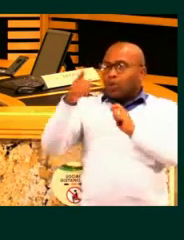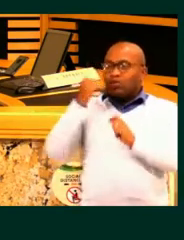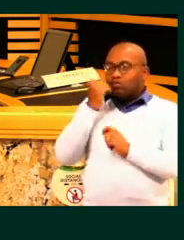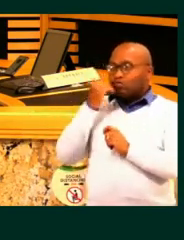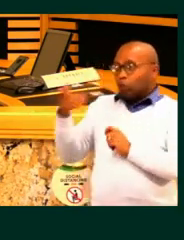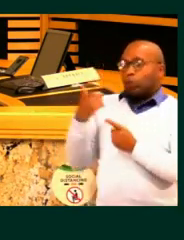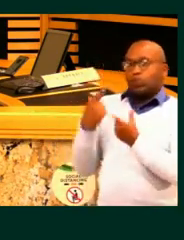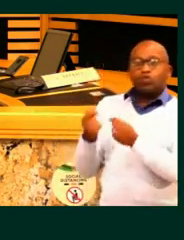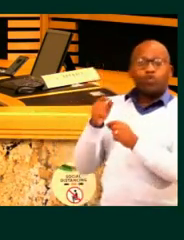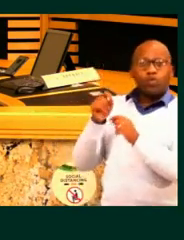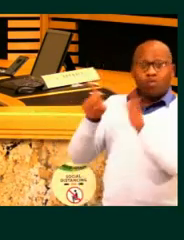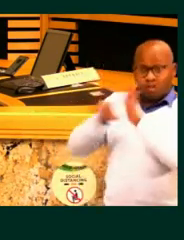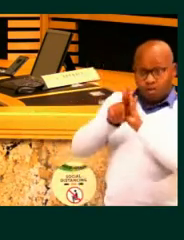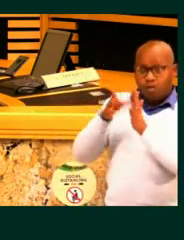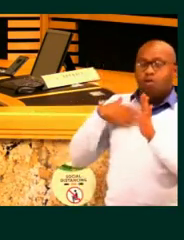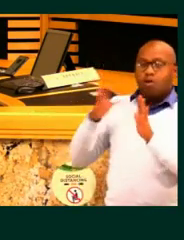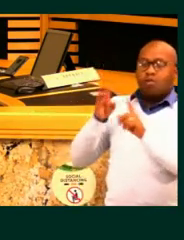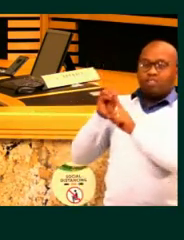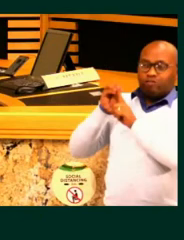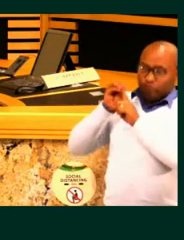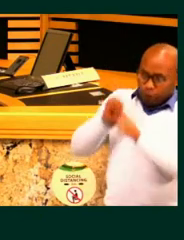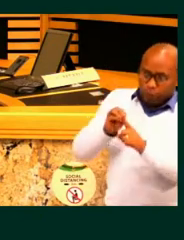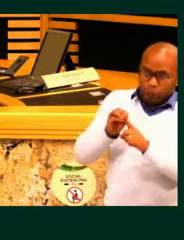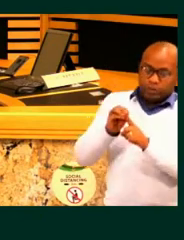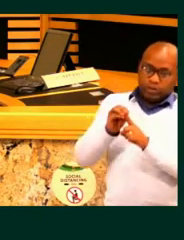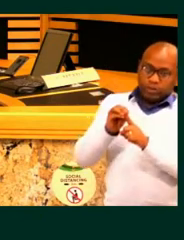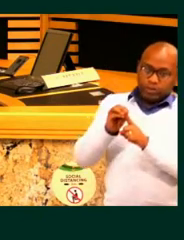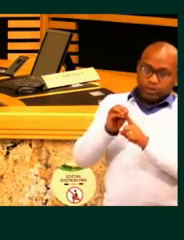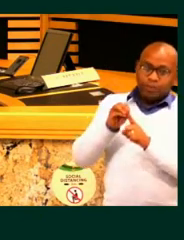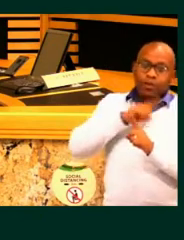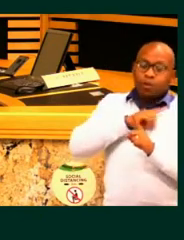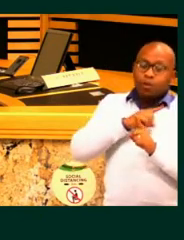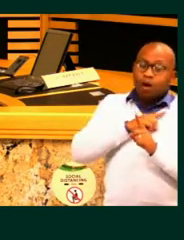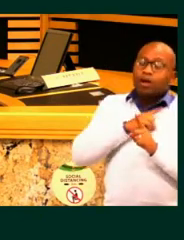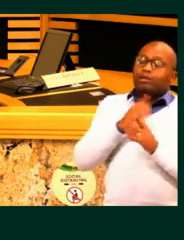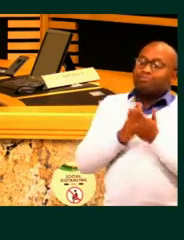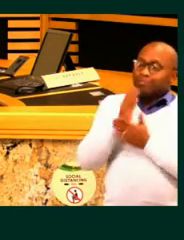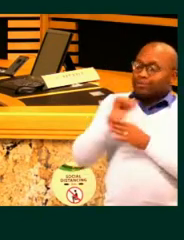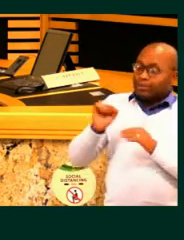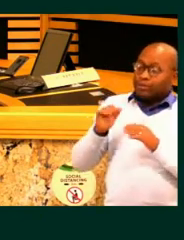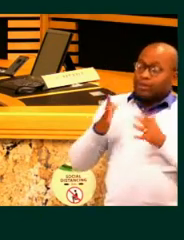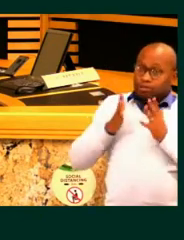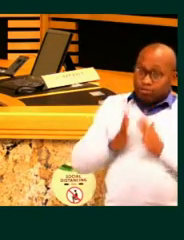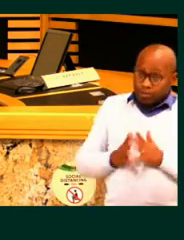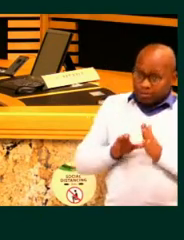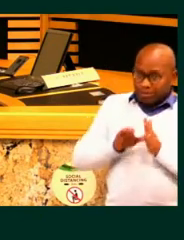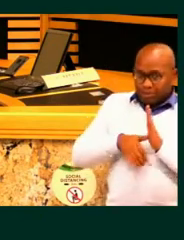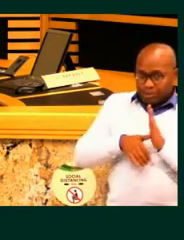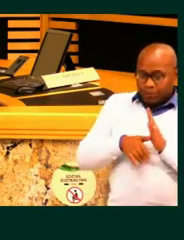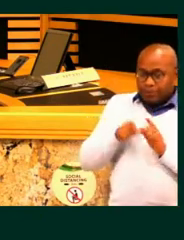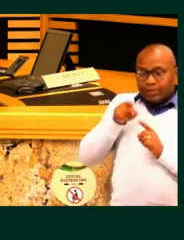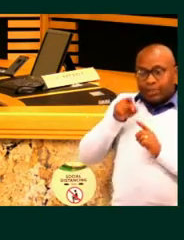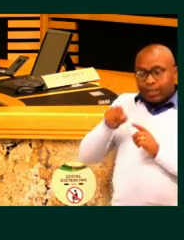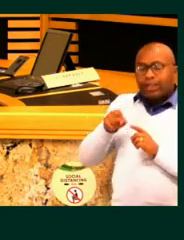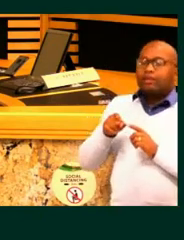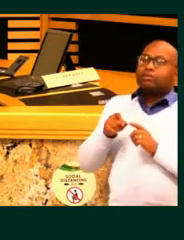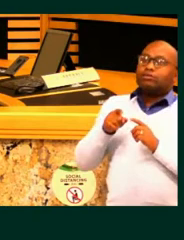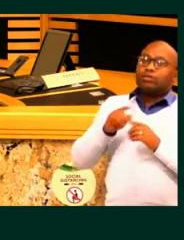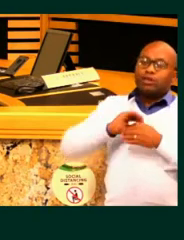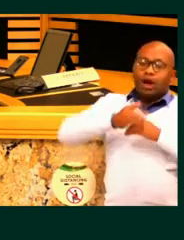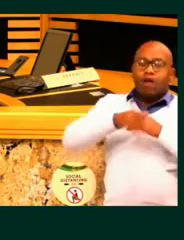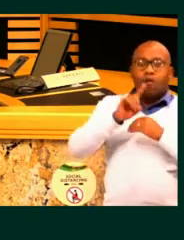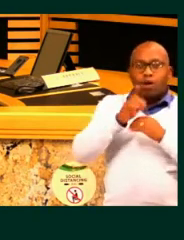convention on rights and persons with on persons with disabilities the convention covers areas such as